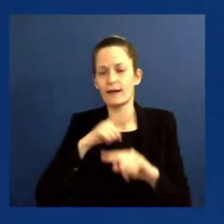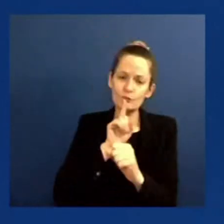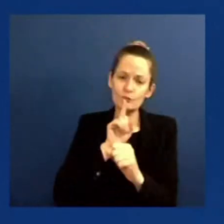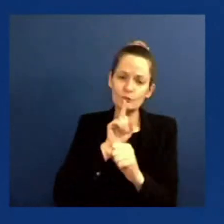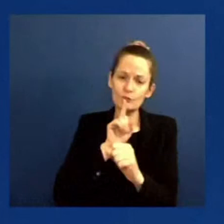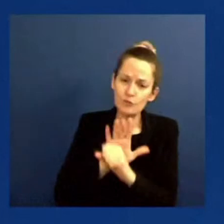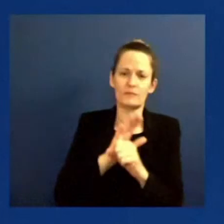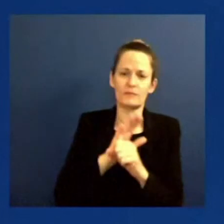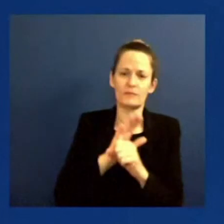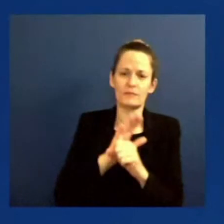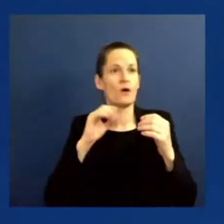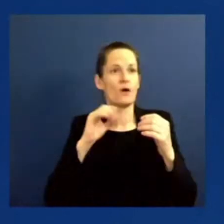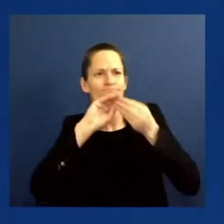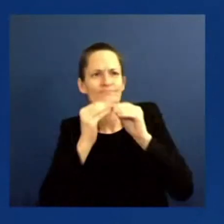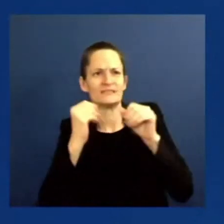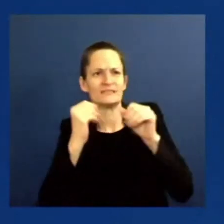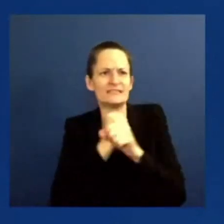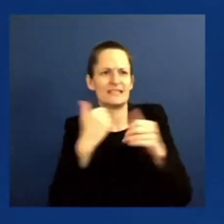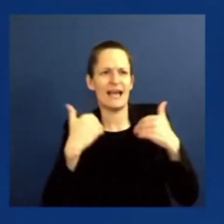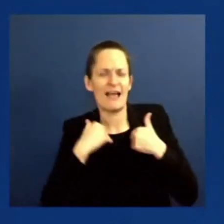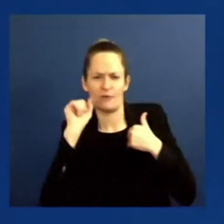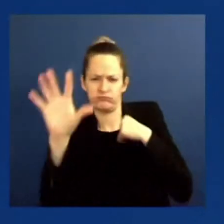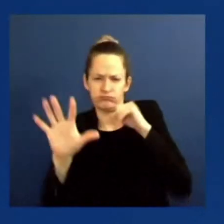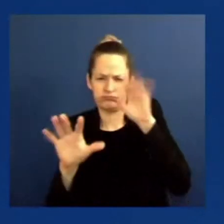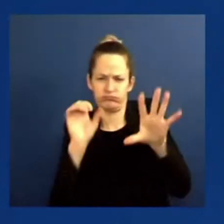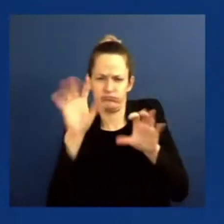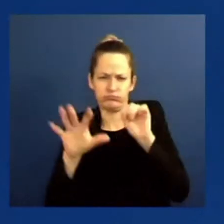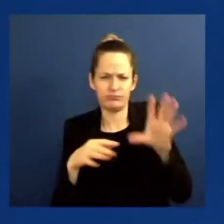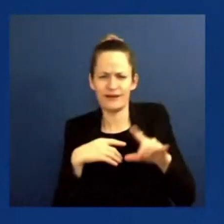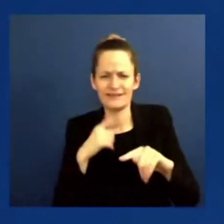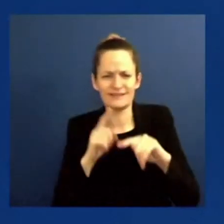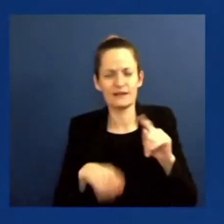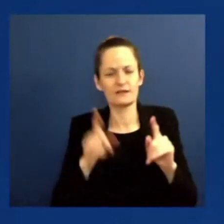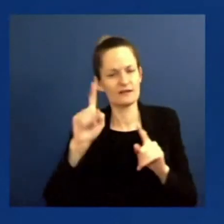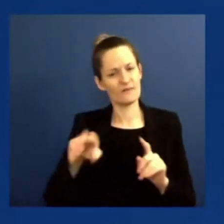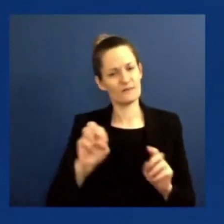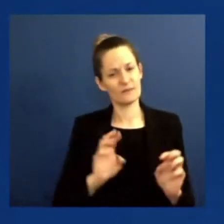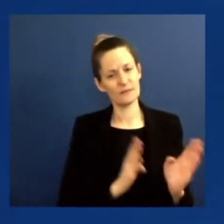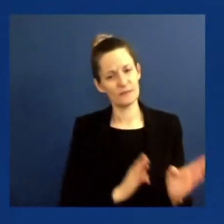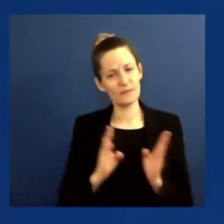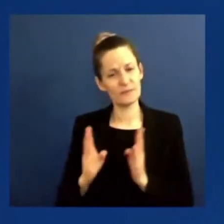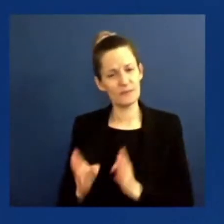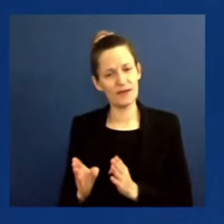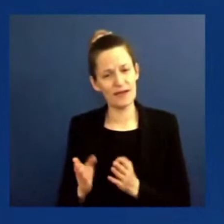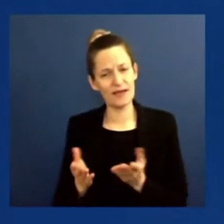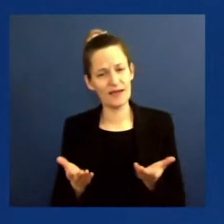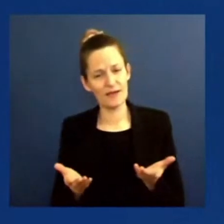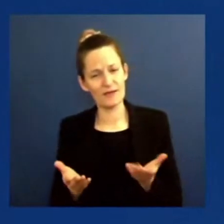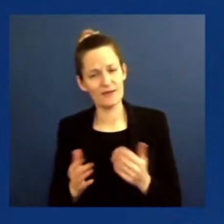but we have to be prepared for it. So we hope for the best and prepare for the worst.